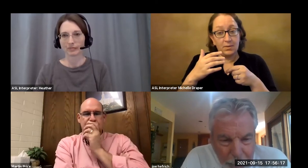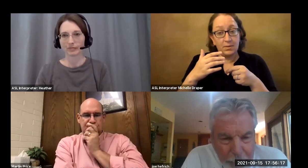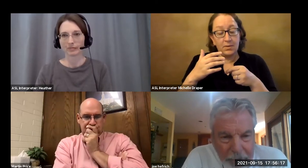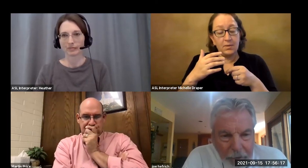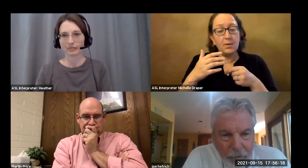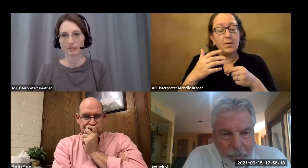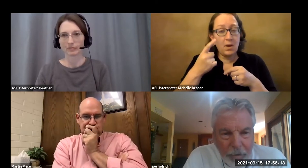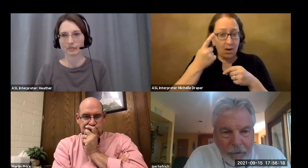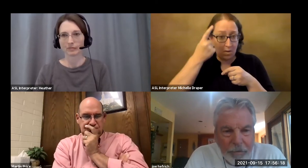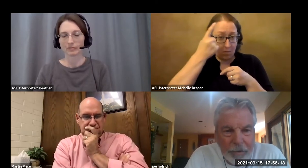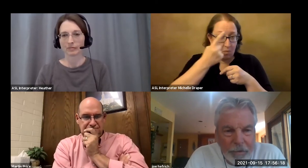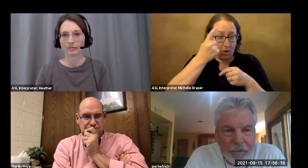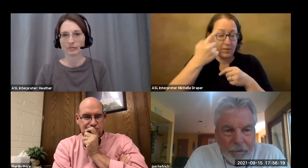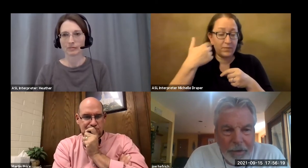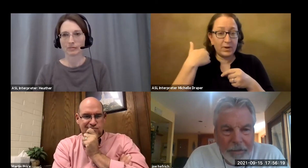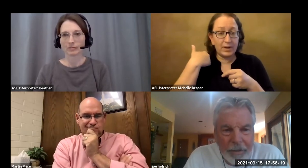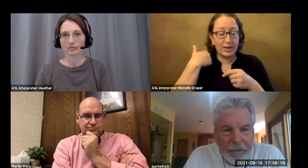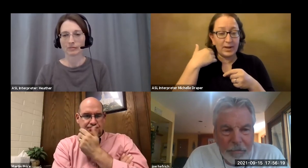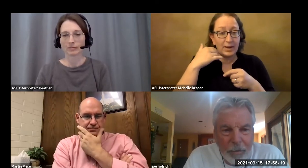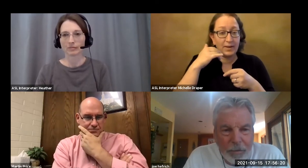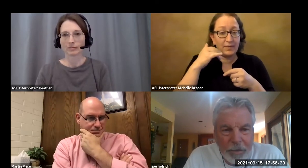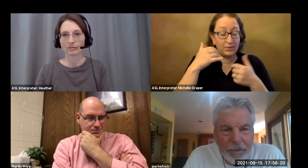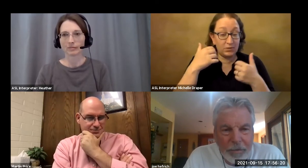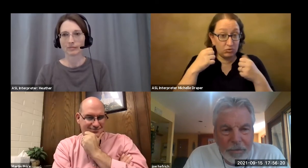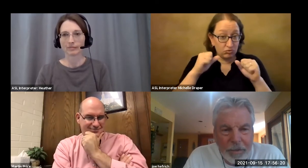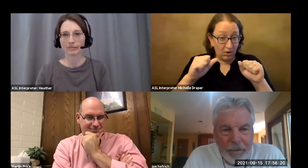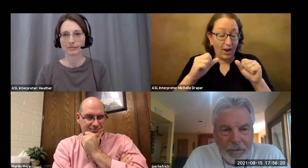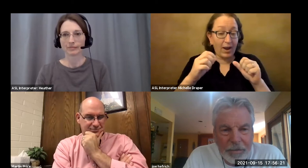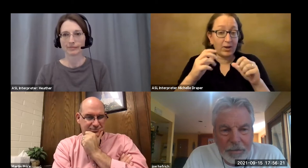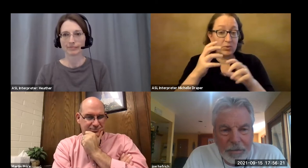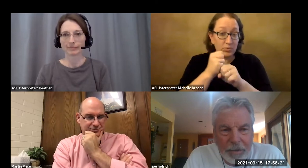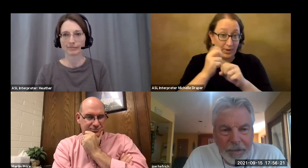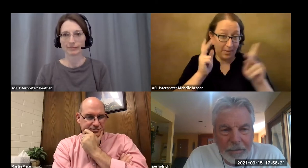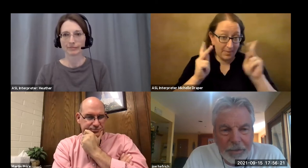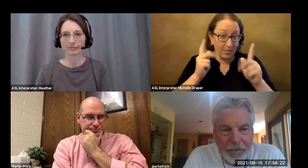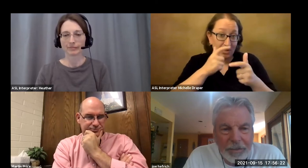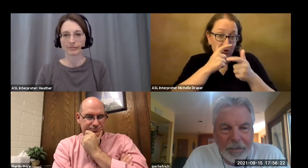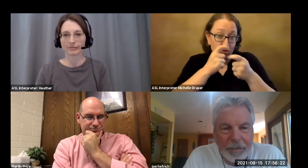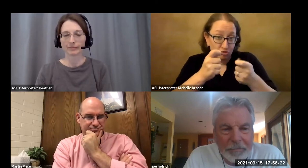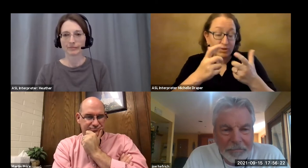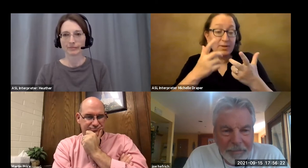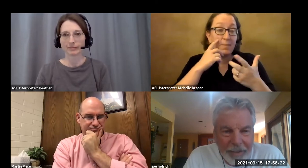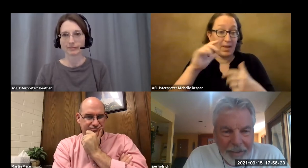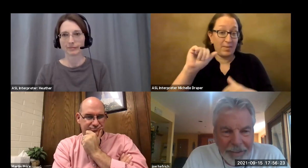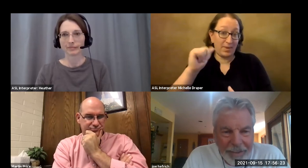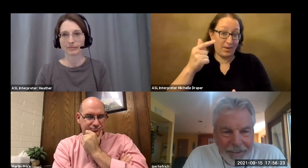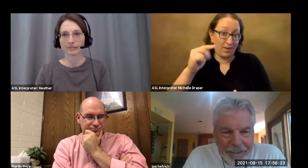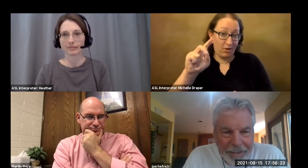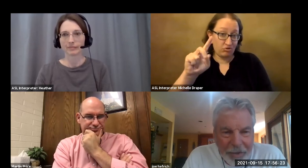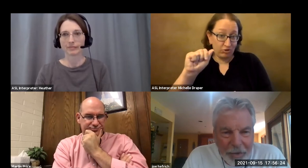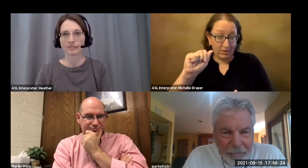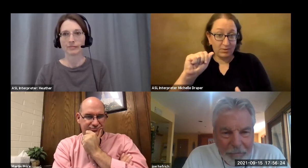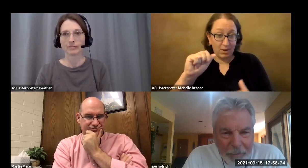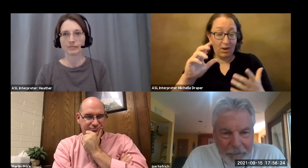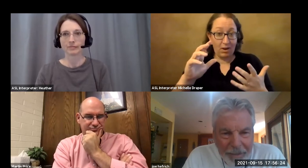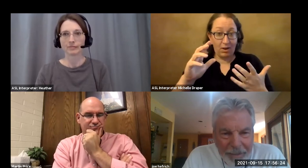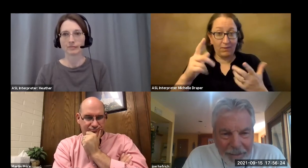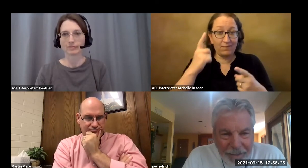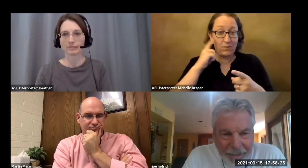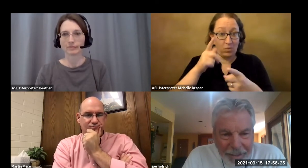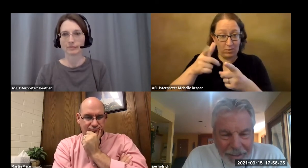it would probably be helpful if you're trying to get folks interested in this to send out an agenda.